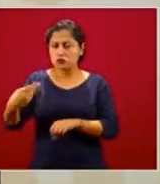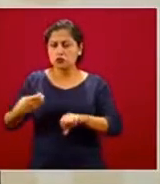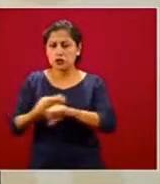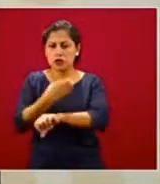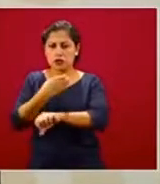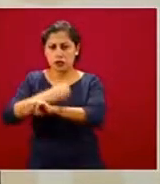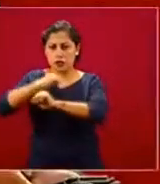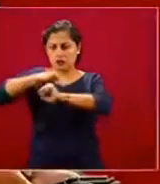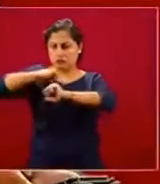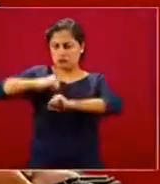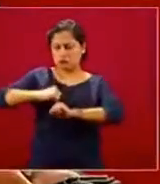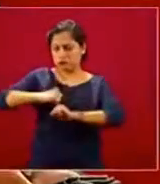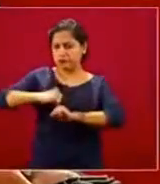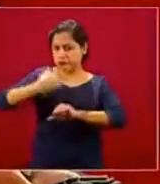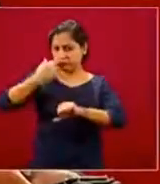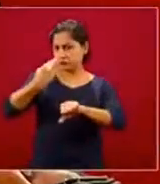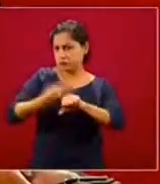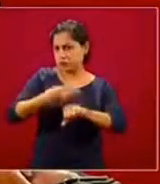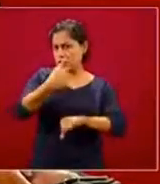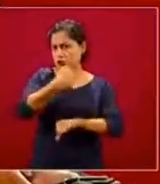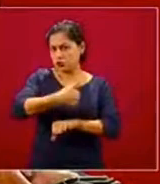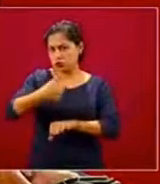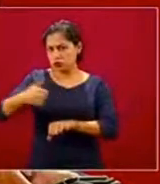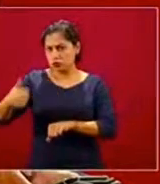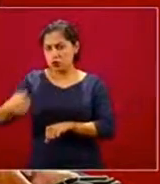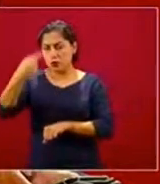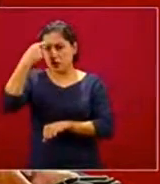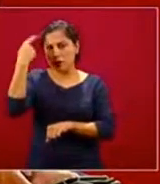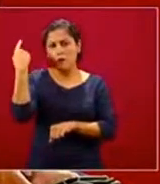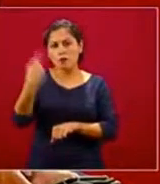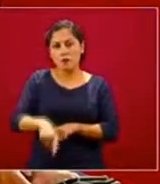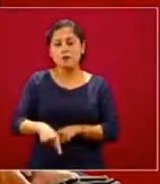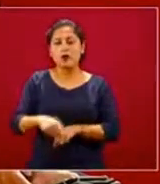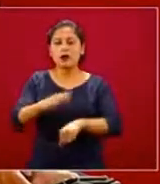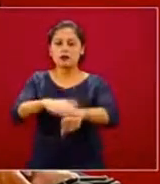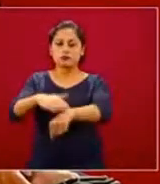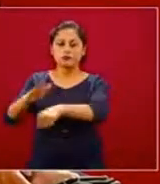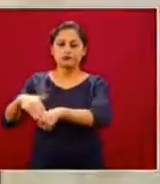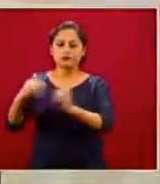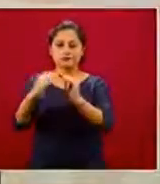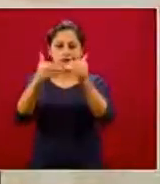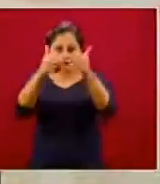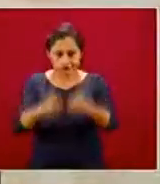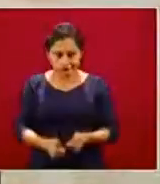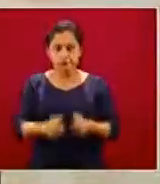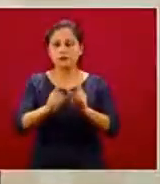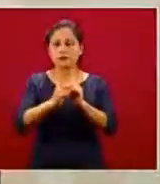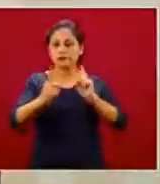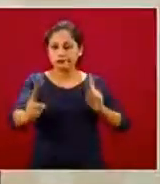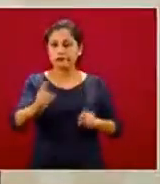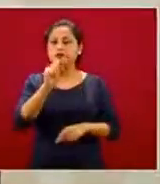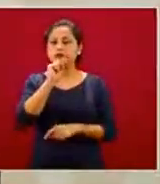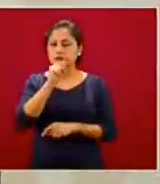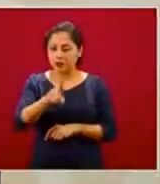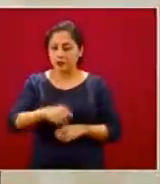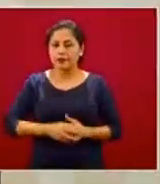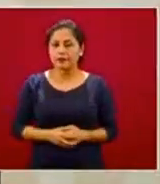use their authority positively to achieve social distancing.